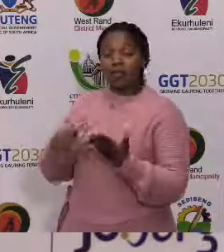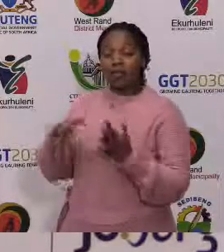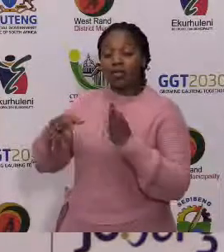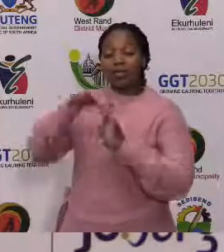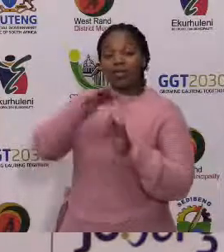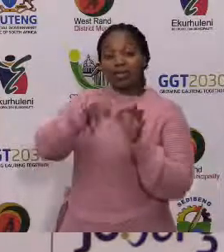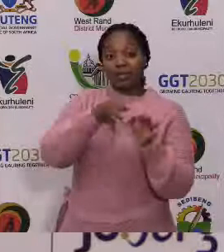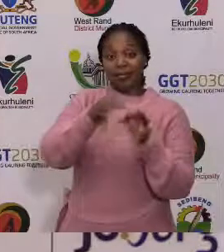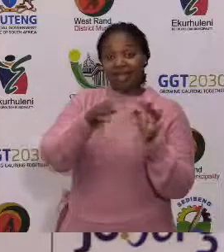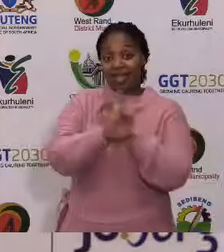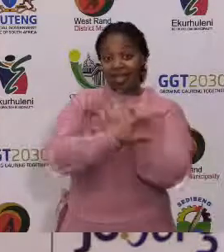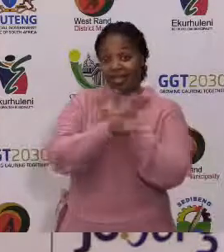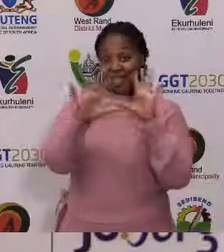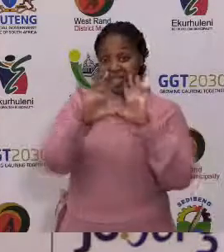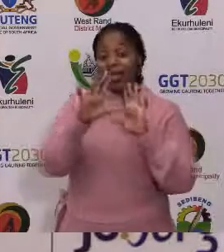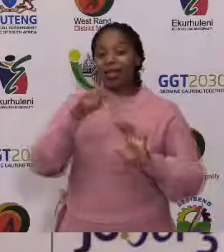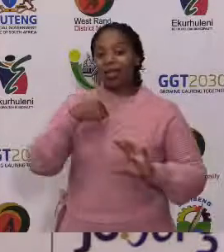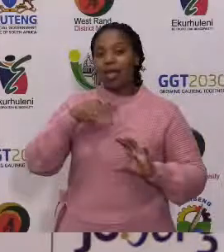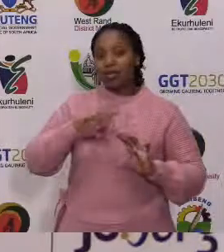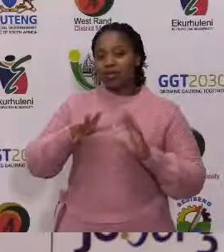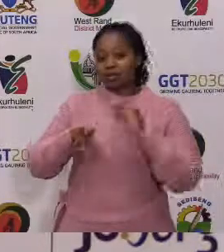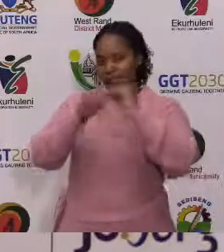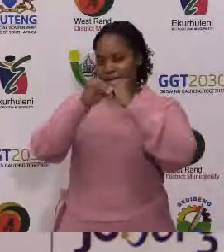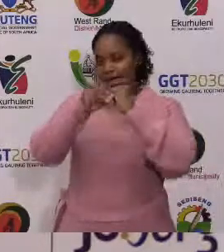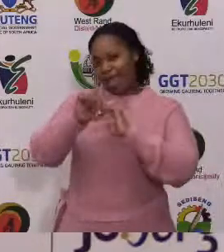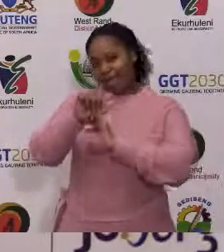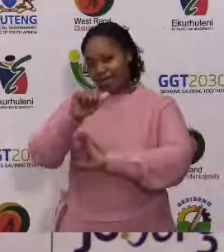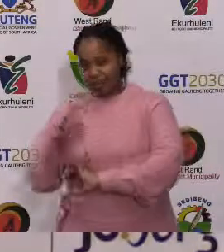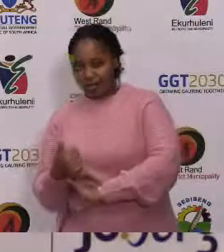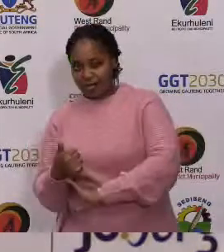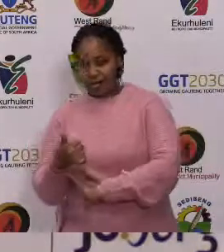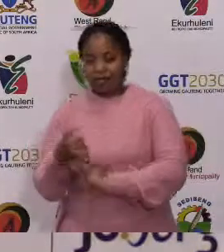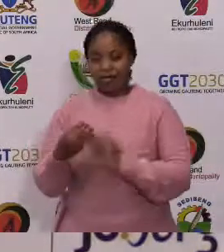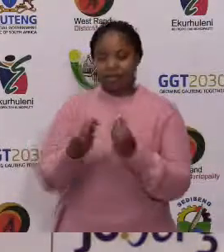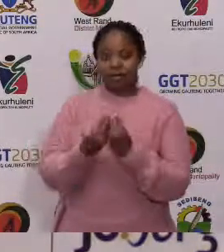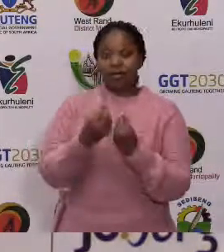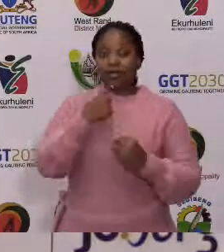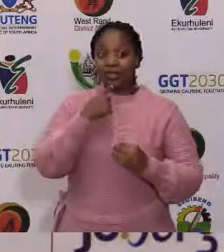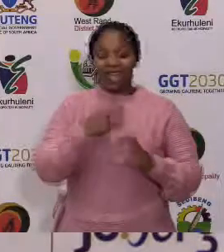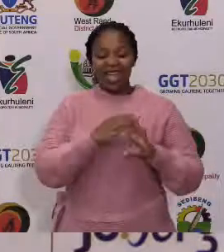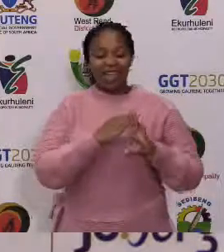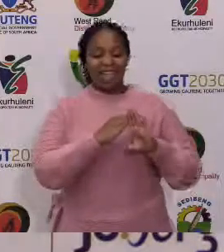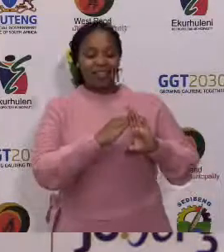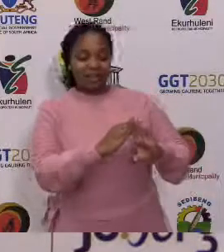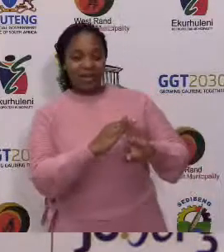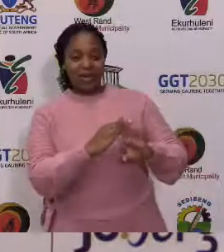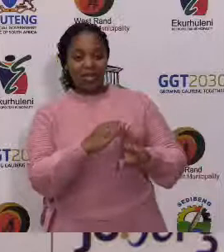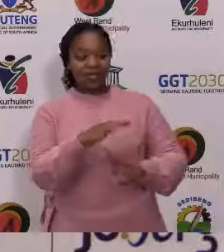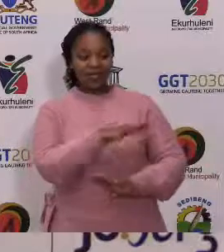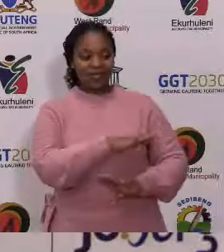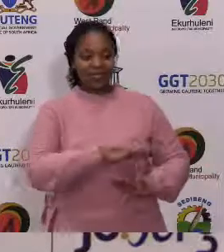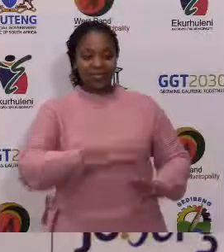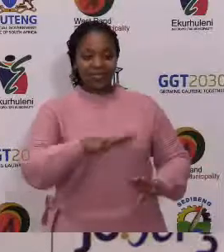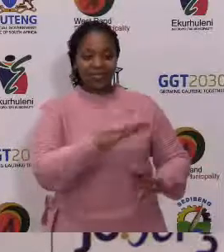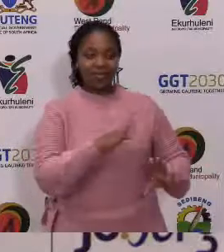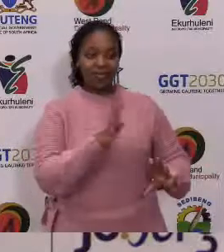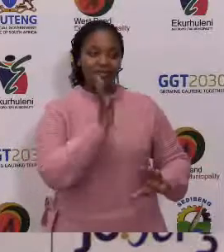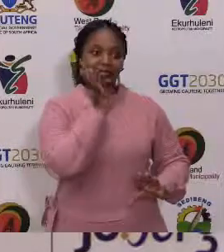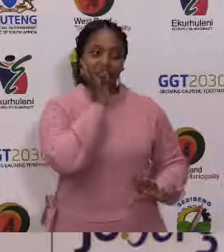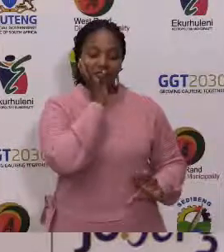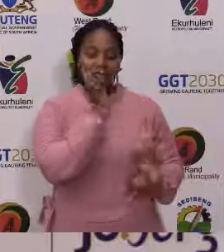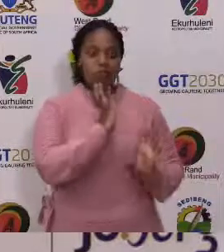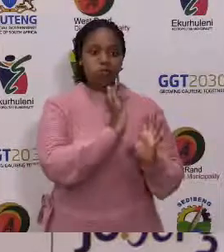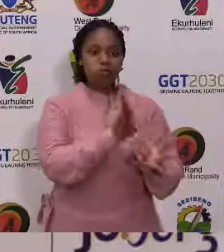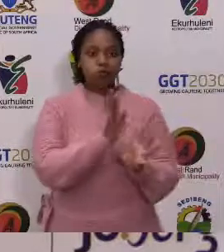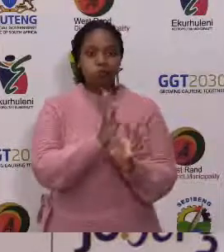want to add another variable, Prof, that avoiding super spreaders. So if we